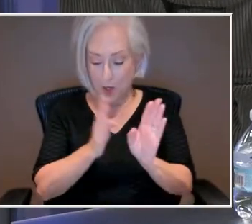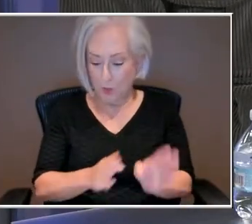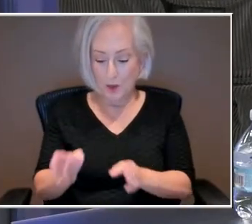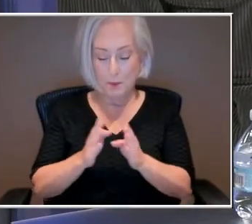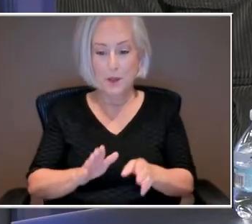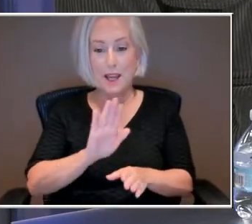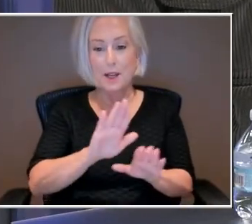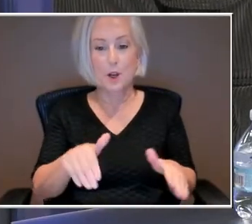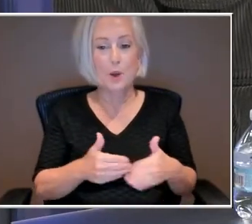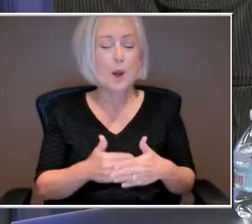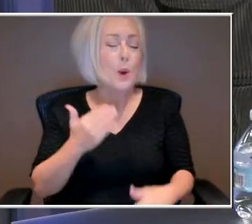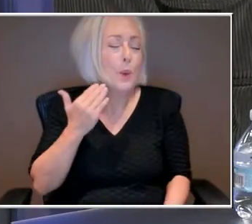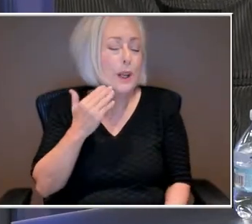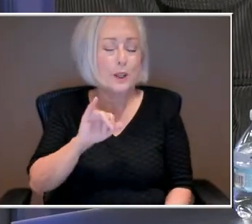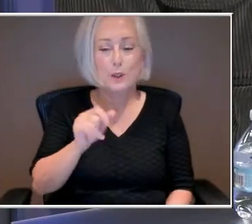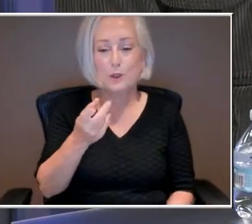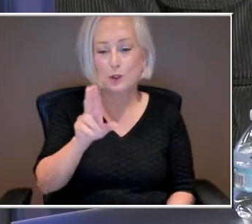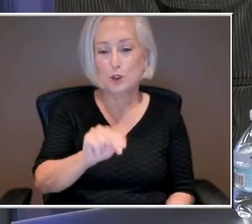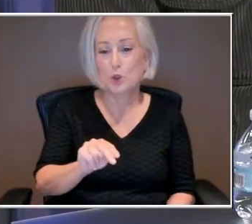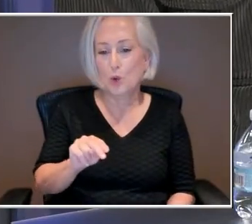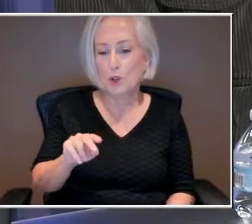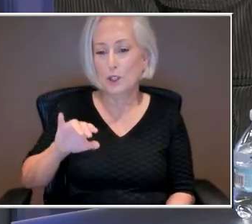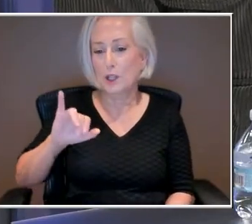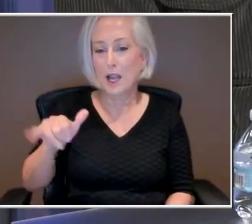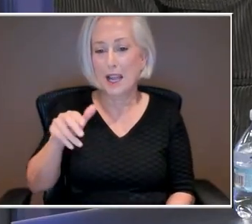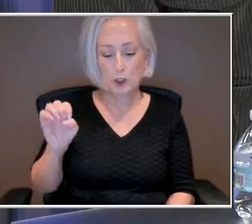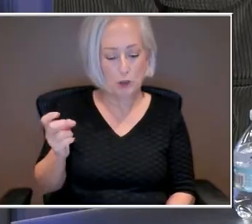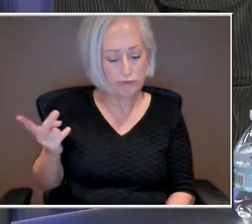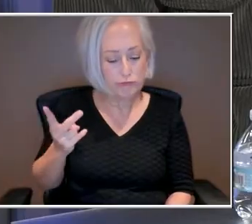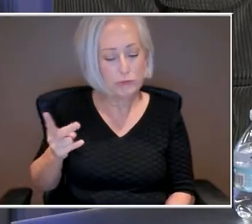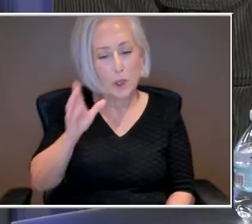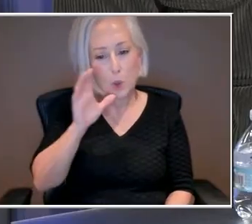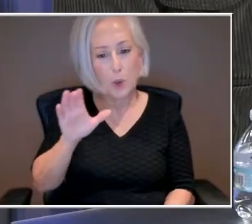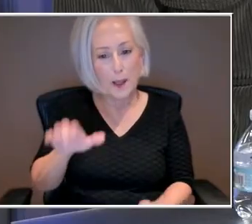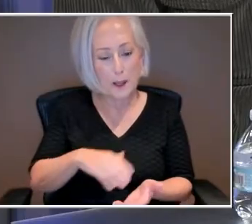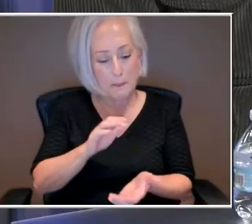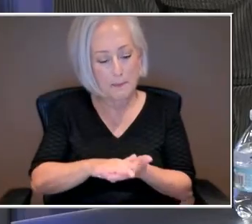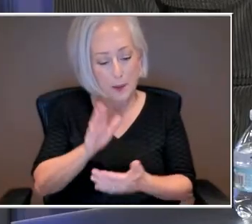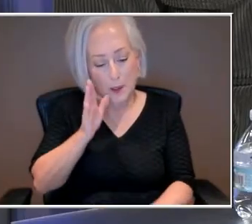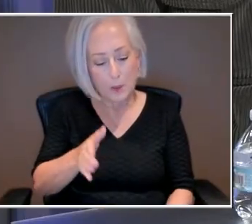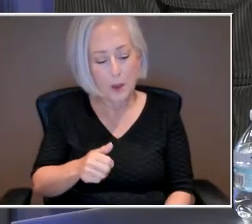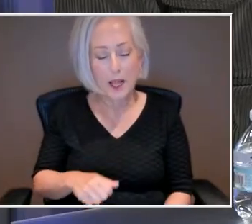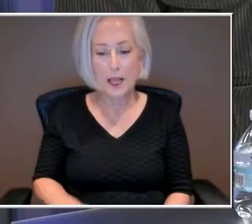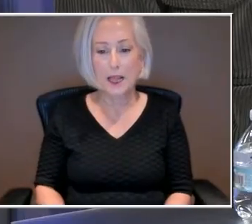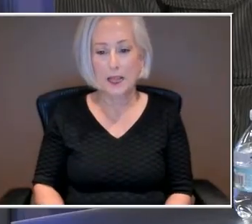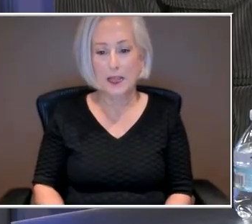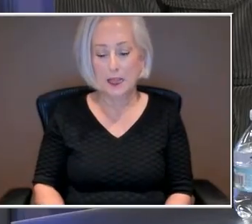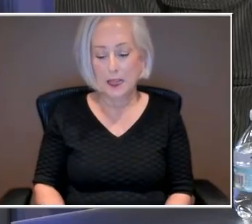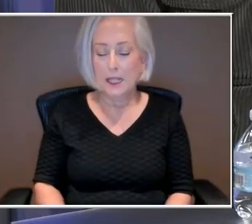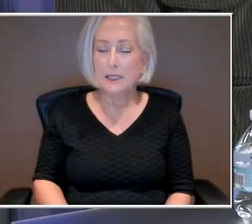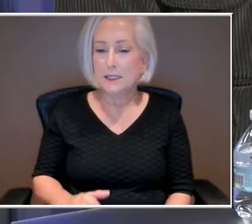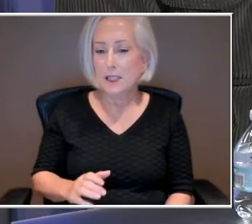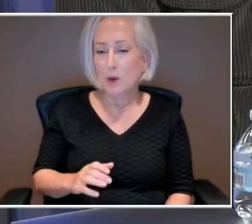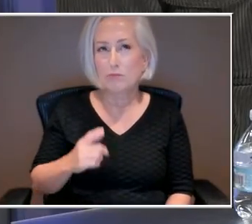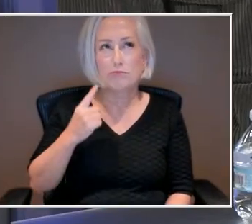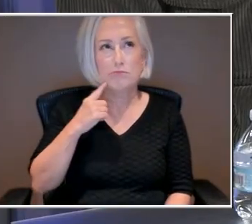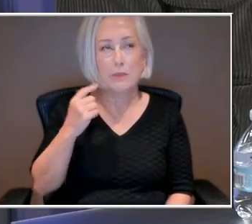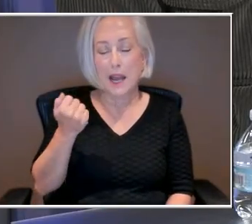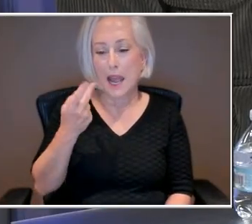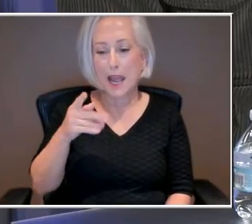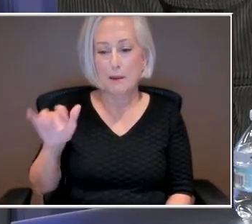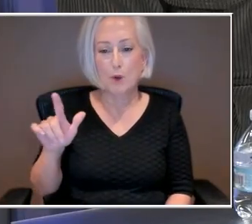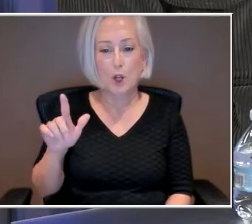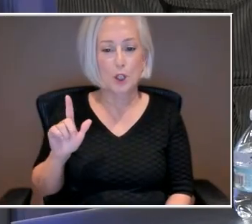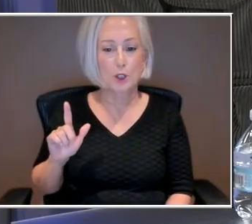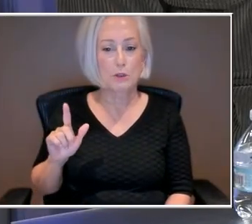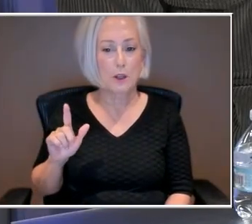get married before, like, even before I started. So it would have been April of 24. They weren't even engaged yet. And I found